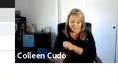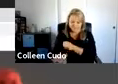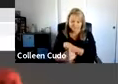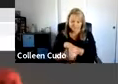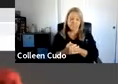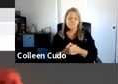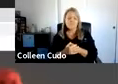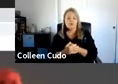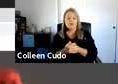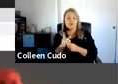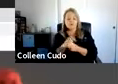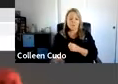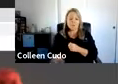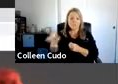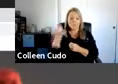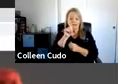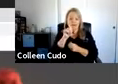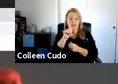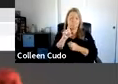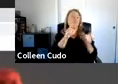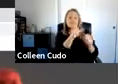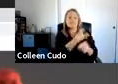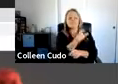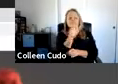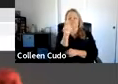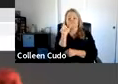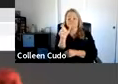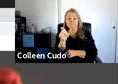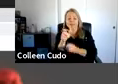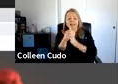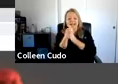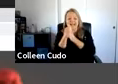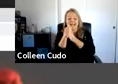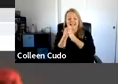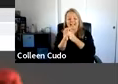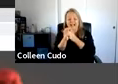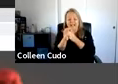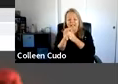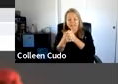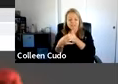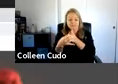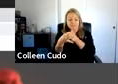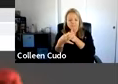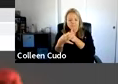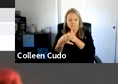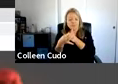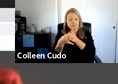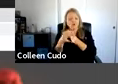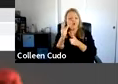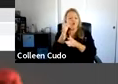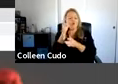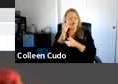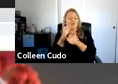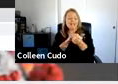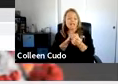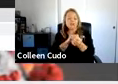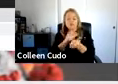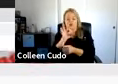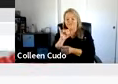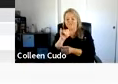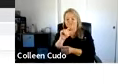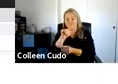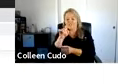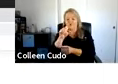So scrolling back up, then the next tab is the guidance tab. And this is what you just heard Dr. Fitzgerald talk about